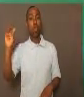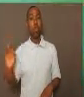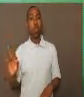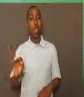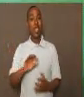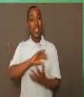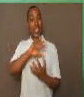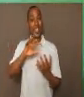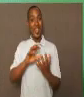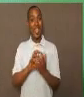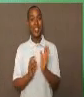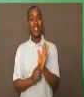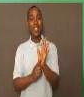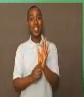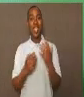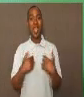fuels.